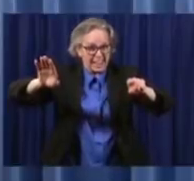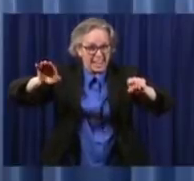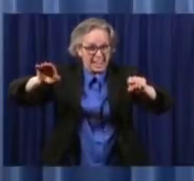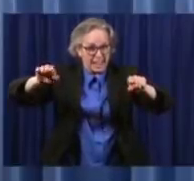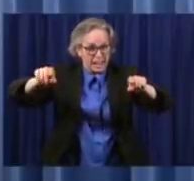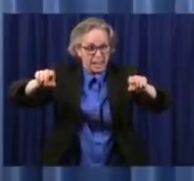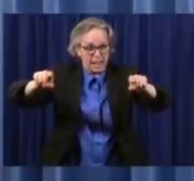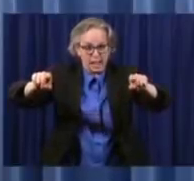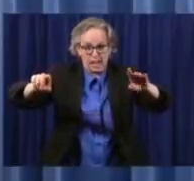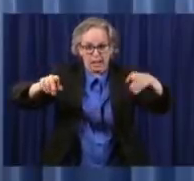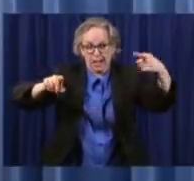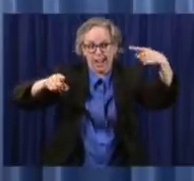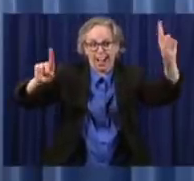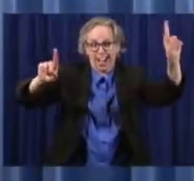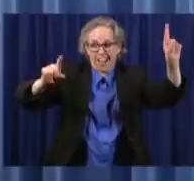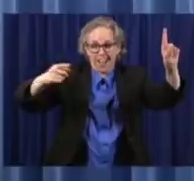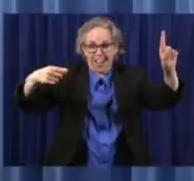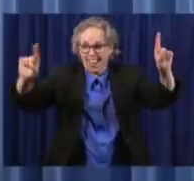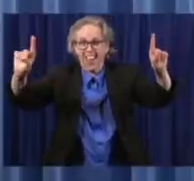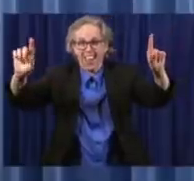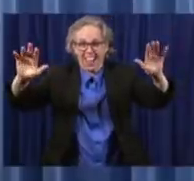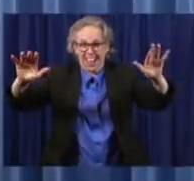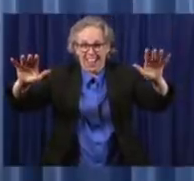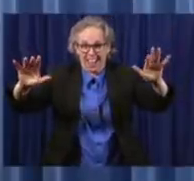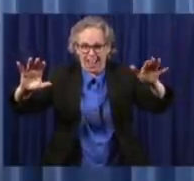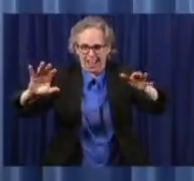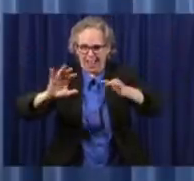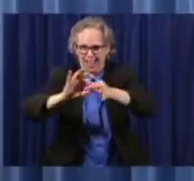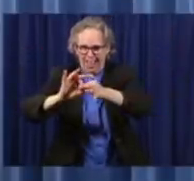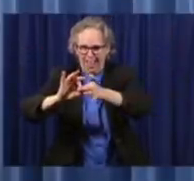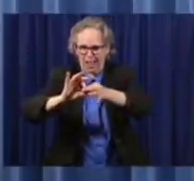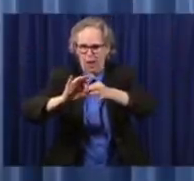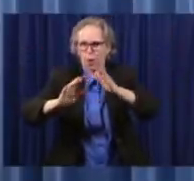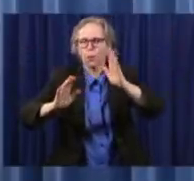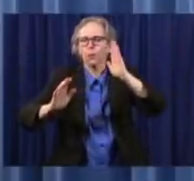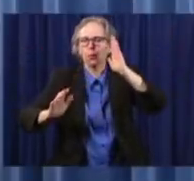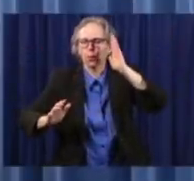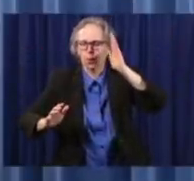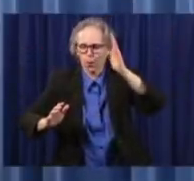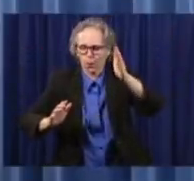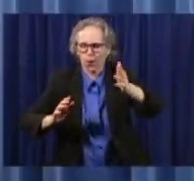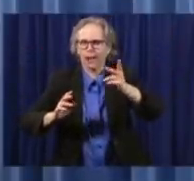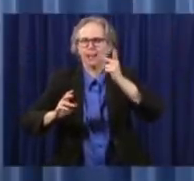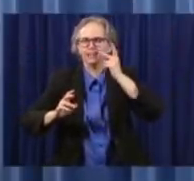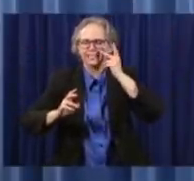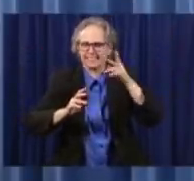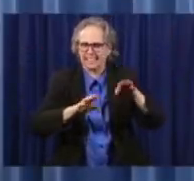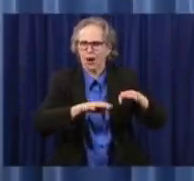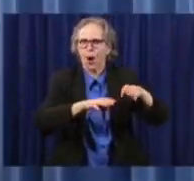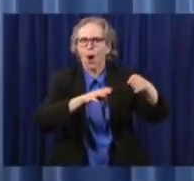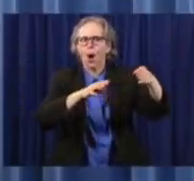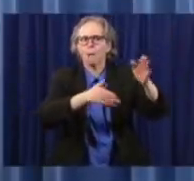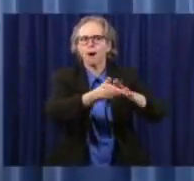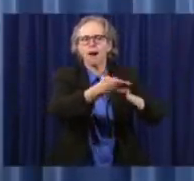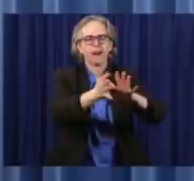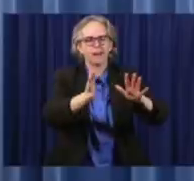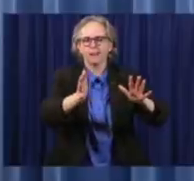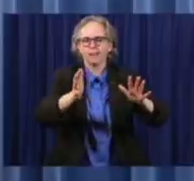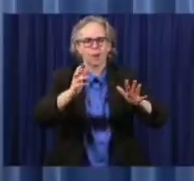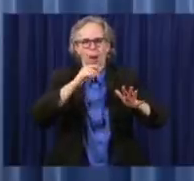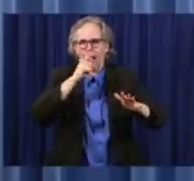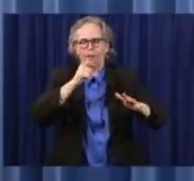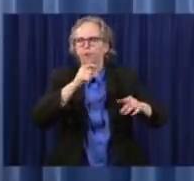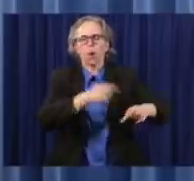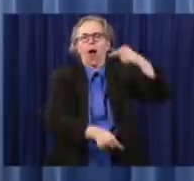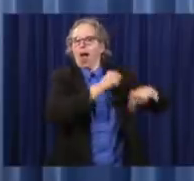we will make it, and things will continue to be able to be opened up. We won't have to backtrack. We don't want a